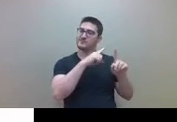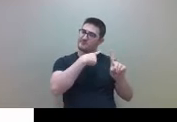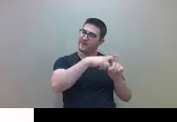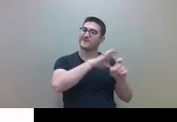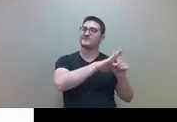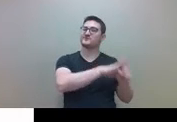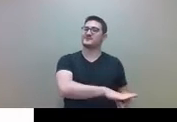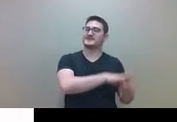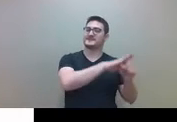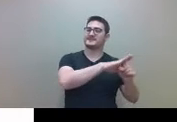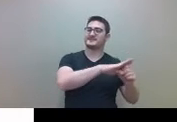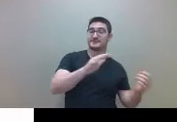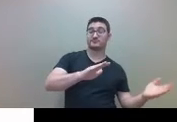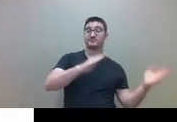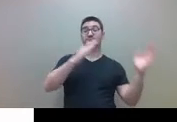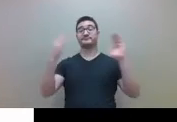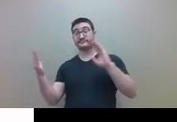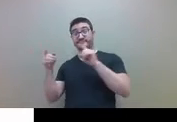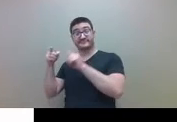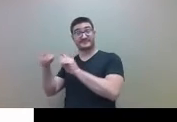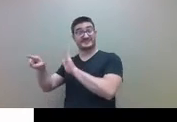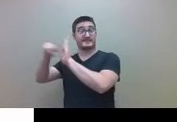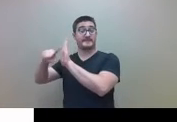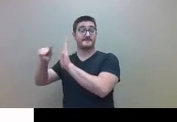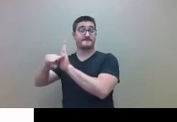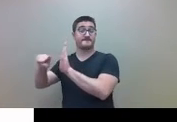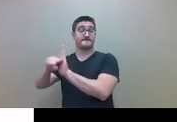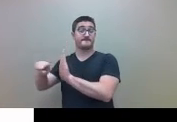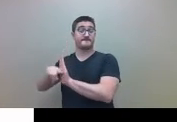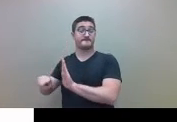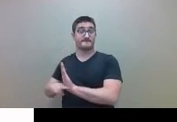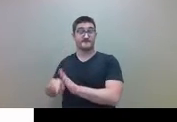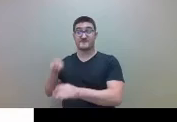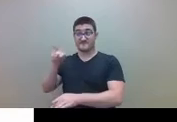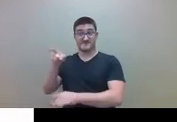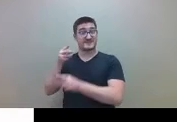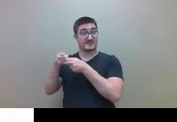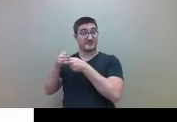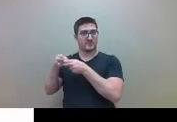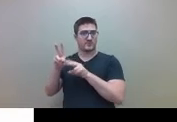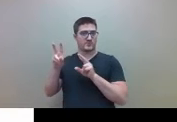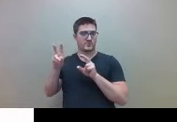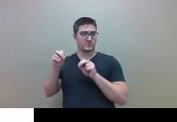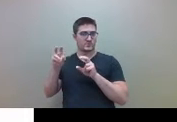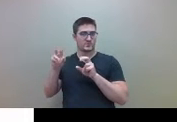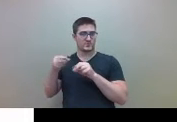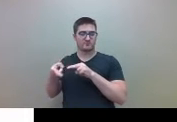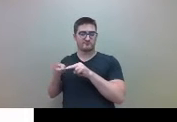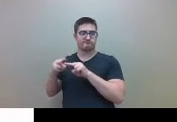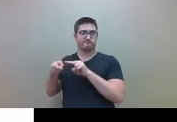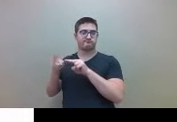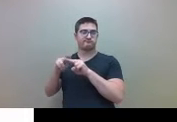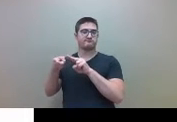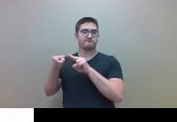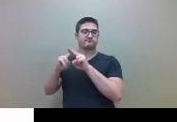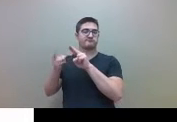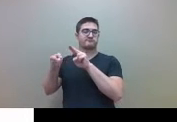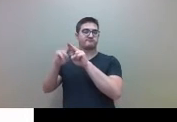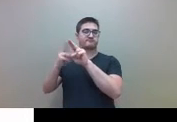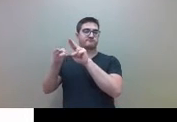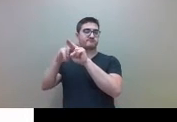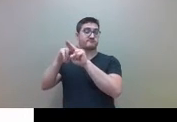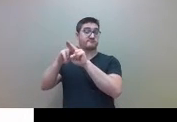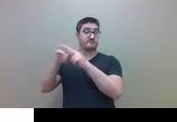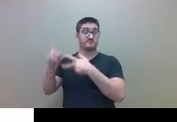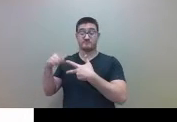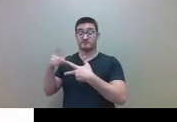Now we move into the negative stress, which doesn't fade, but actually continues to build. Can lead to mental problems, of